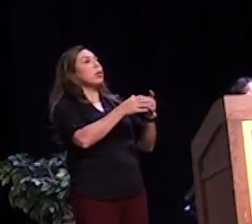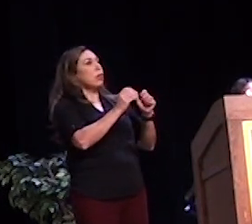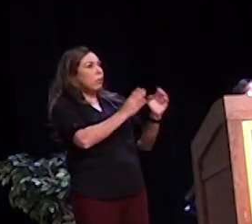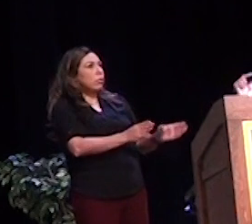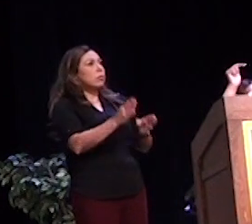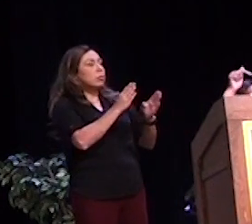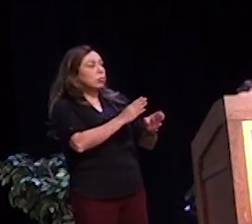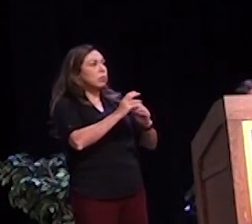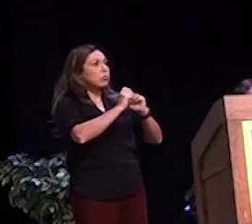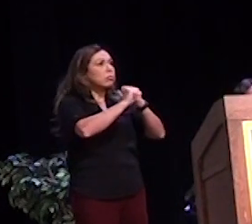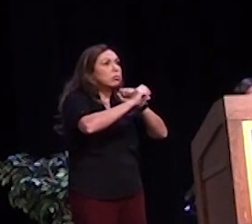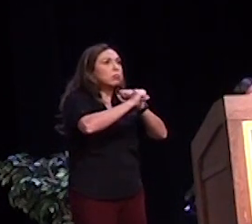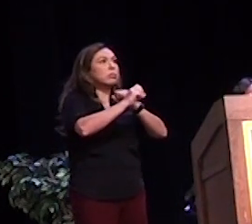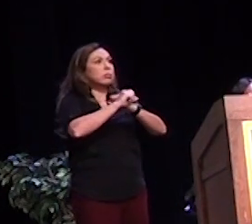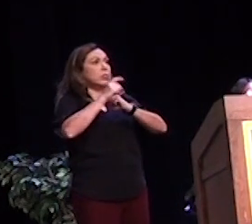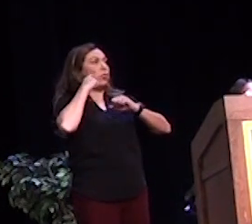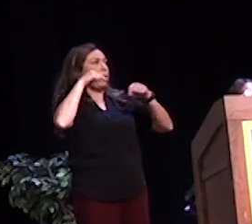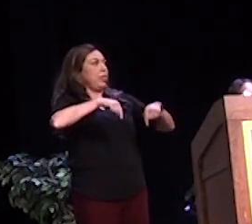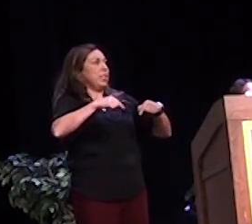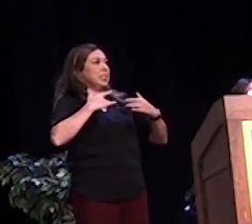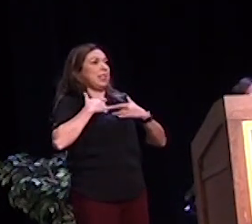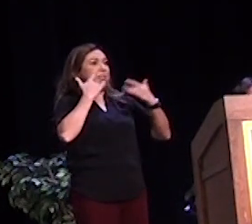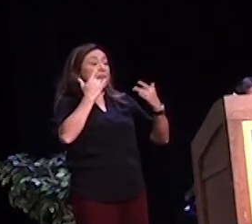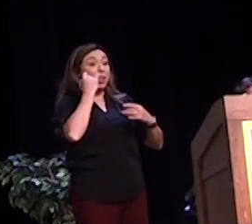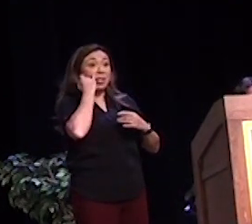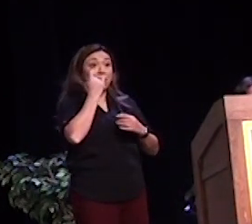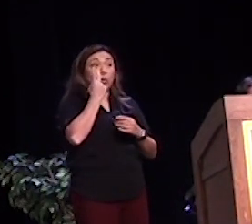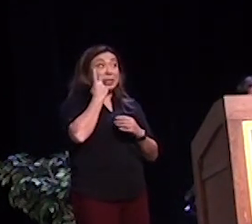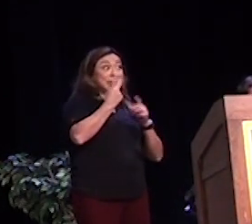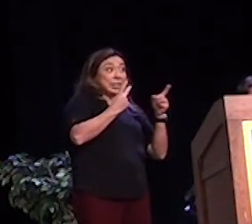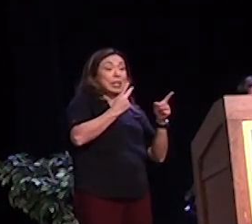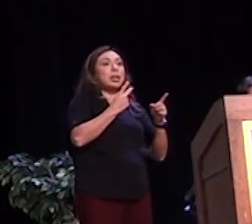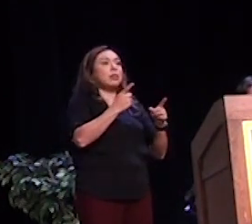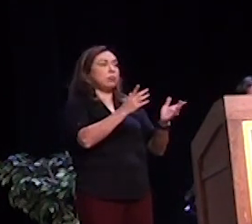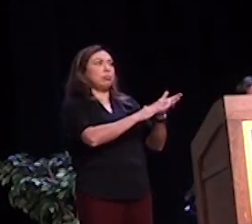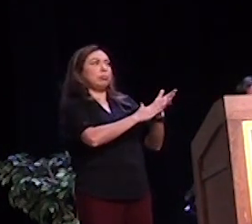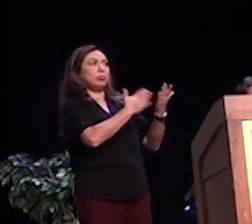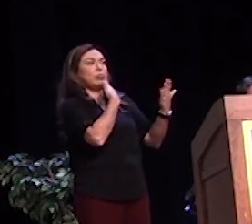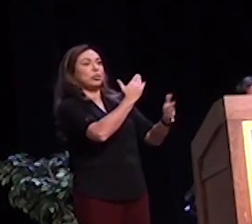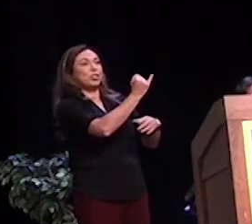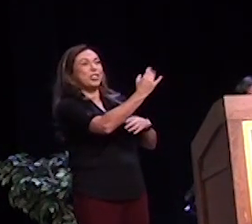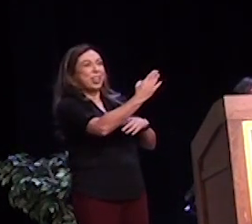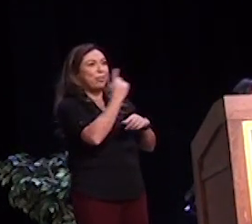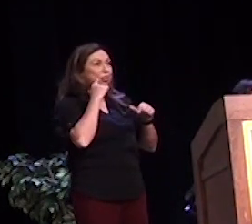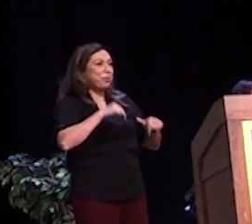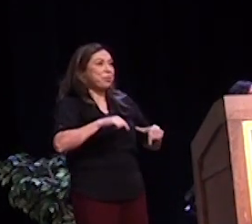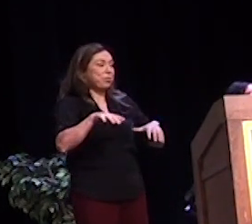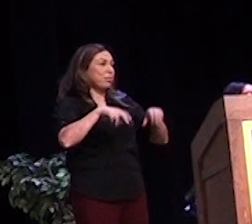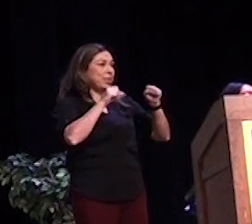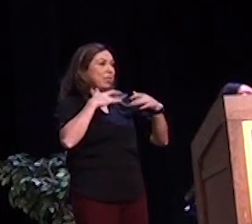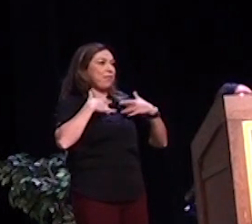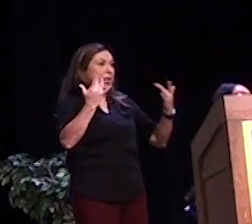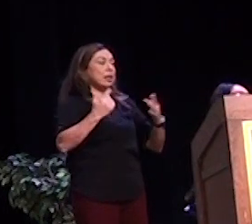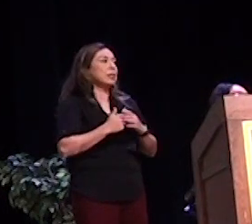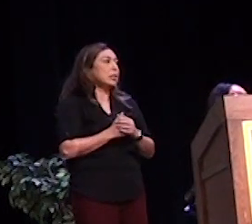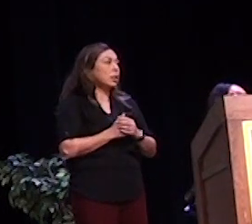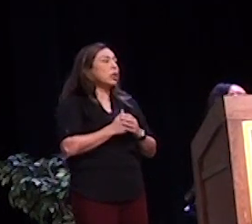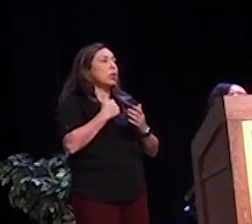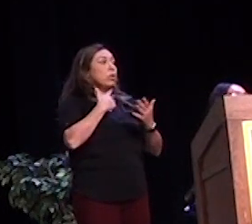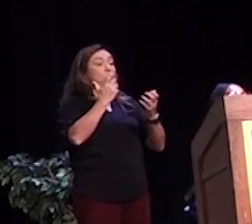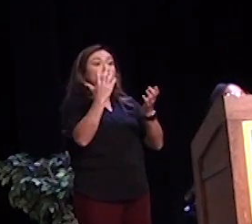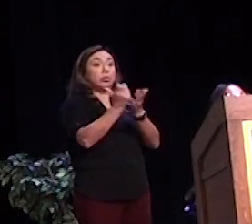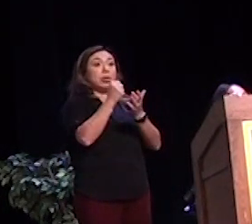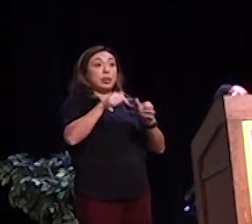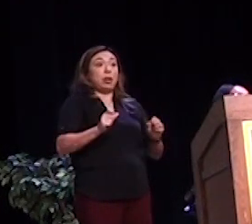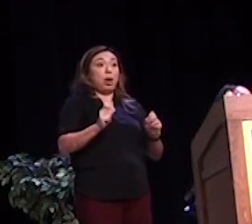in organizing and promoting today's event. So if you see them, please give them a shout out. And we would like to take this